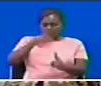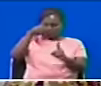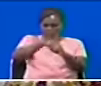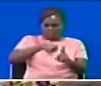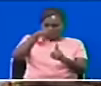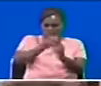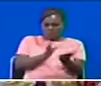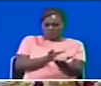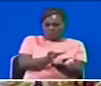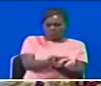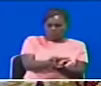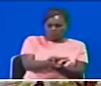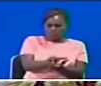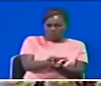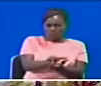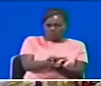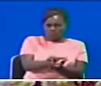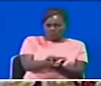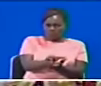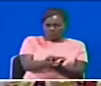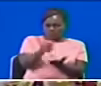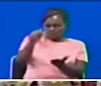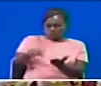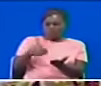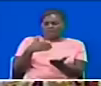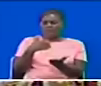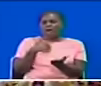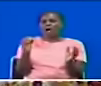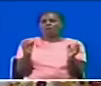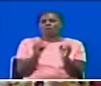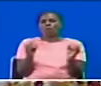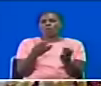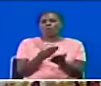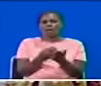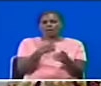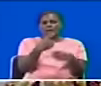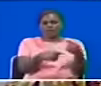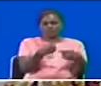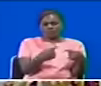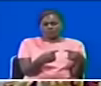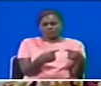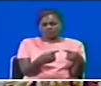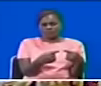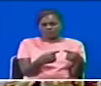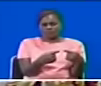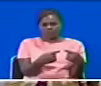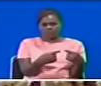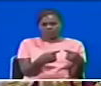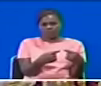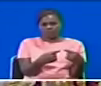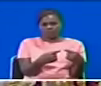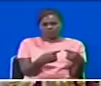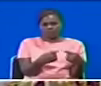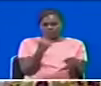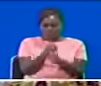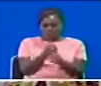fund. If it was not for him, today they would not be speaking of now the developments they're doing. So there's been an instance where that has worked? Yes, it has